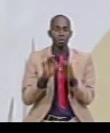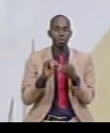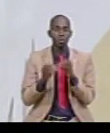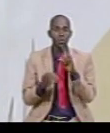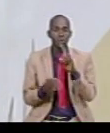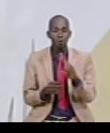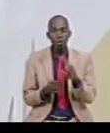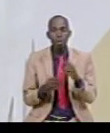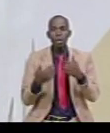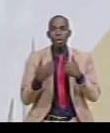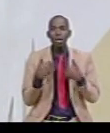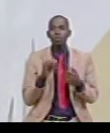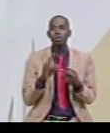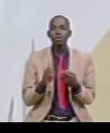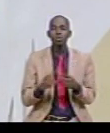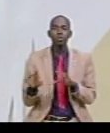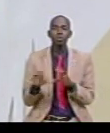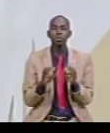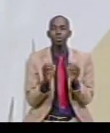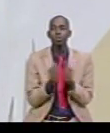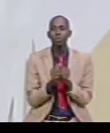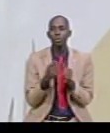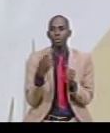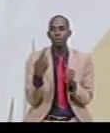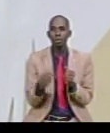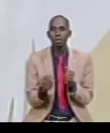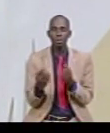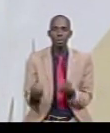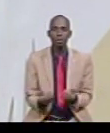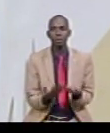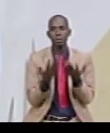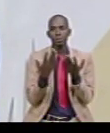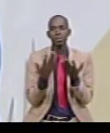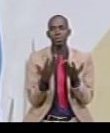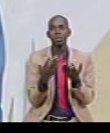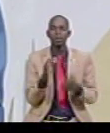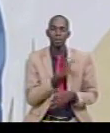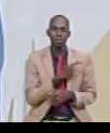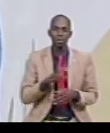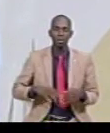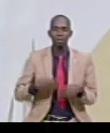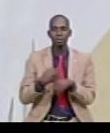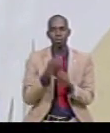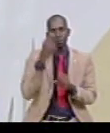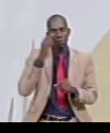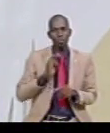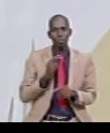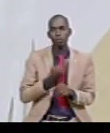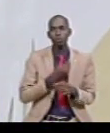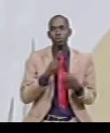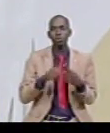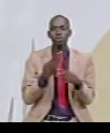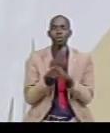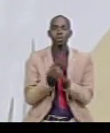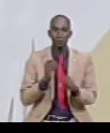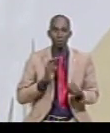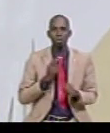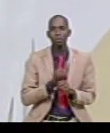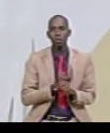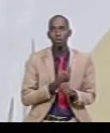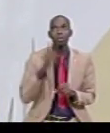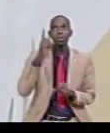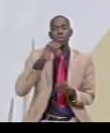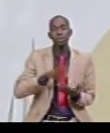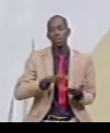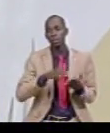do with the sacrifice Christ made for us to redeem us. He died in our place.